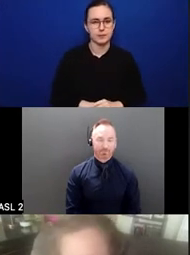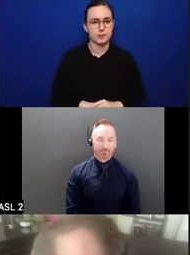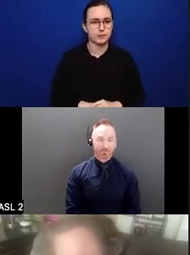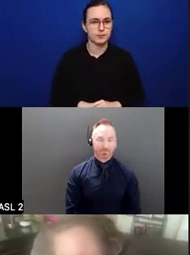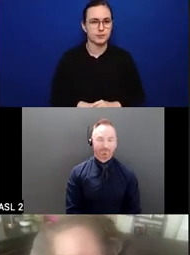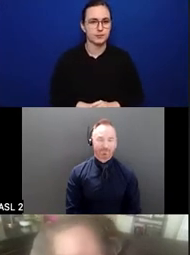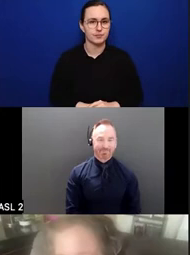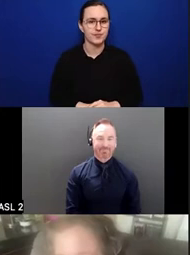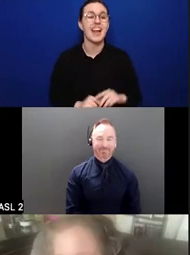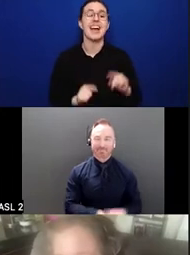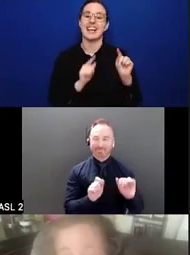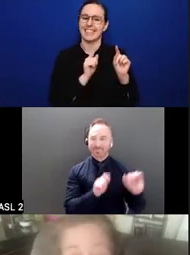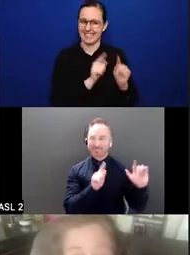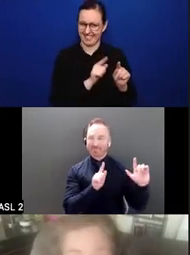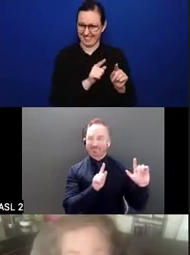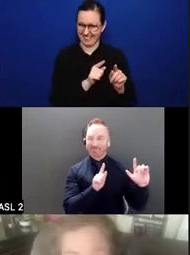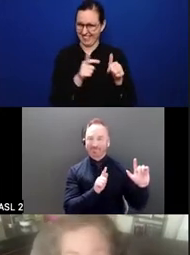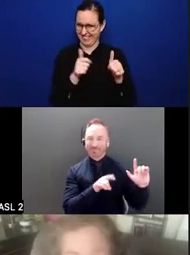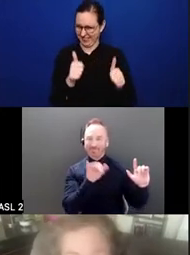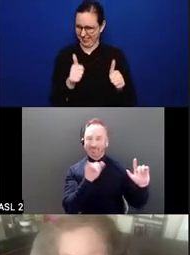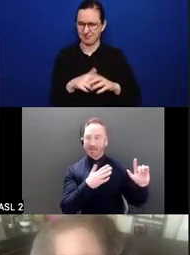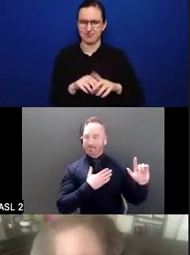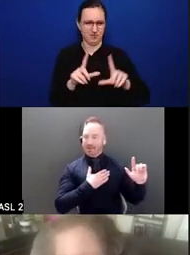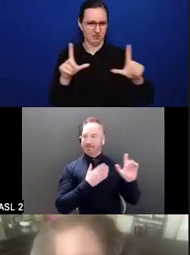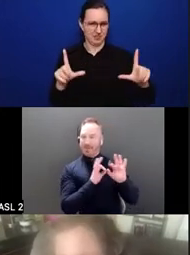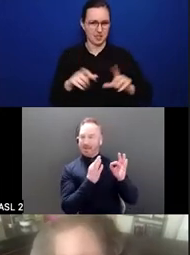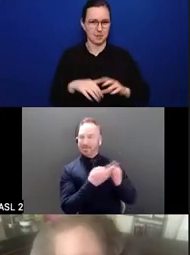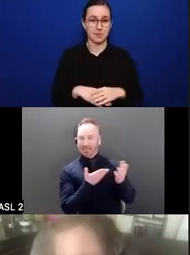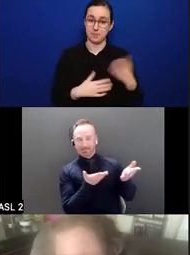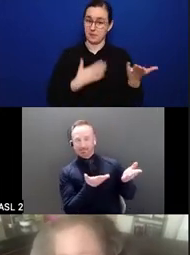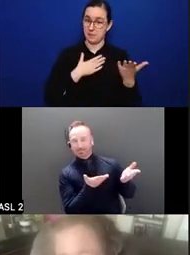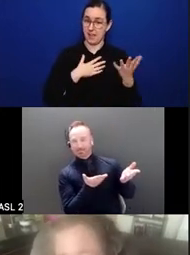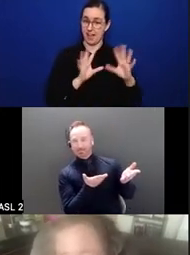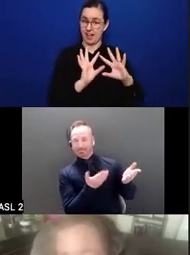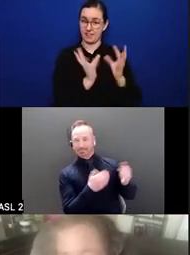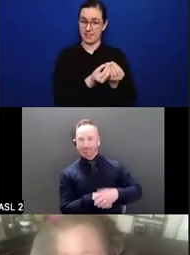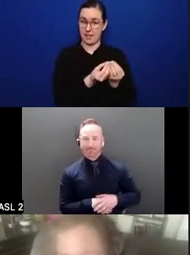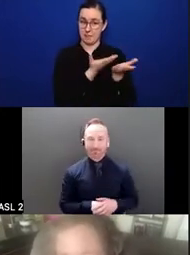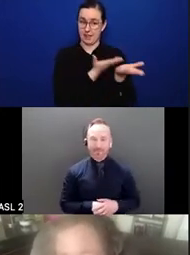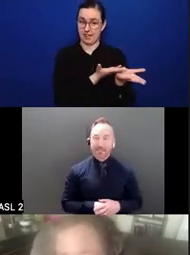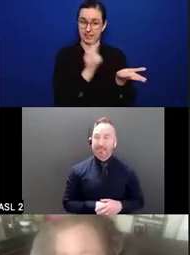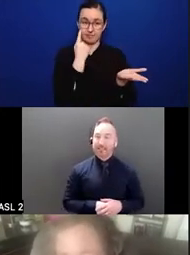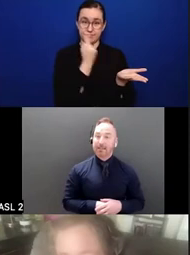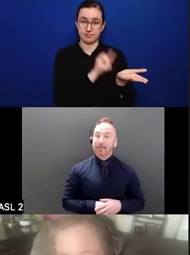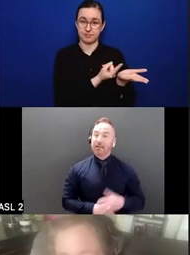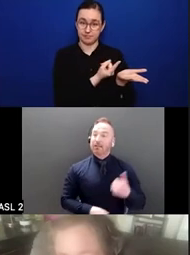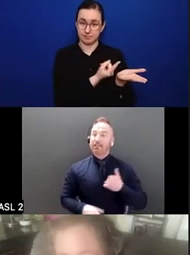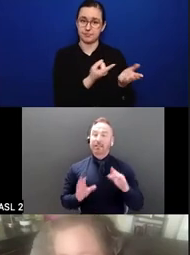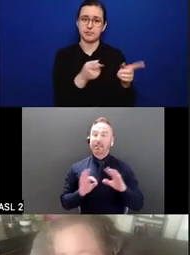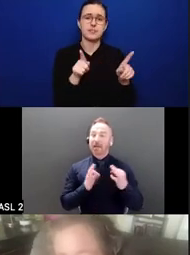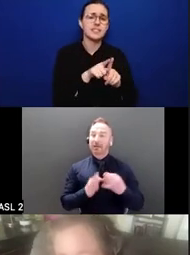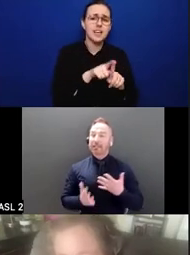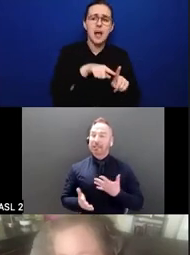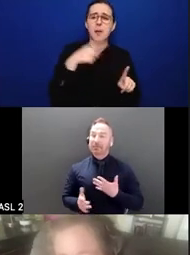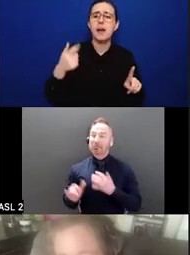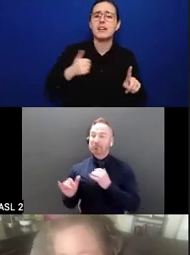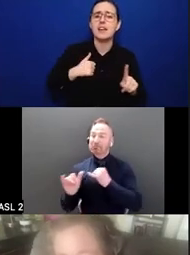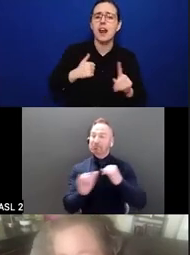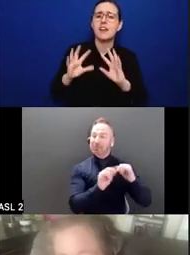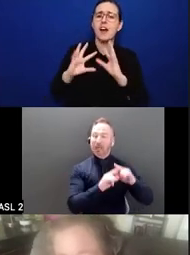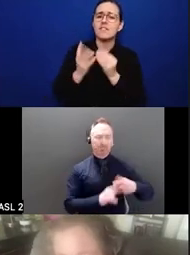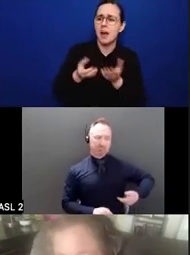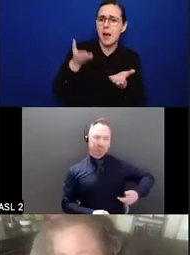There we go. This is my family, by the way. I, much like many other Canadian family, had an intuitive understanding